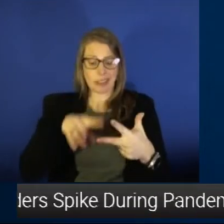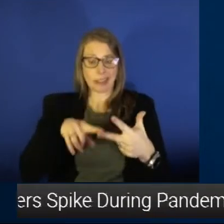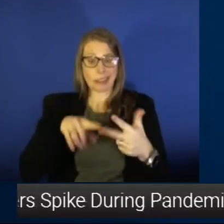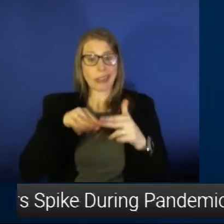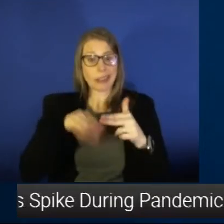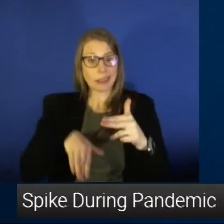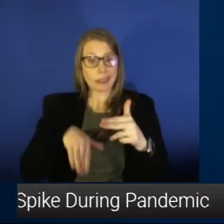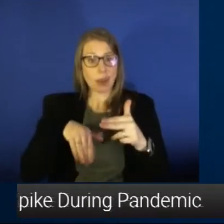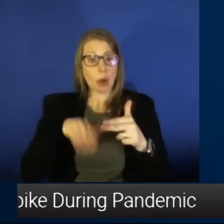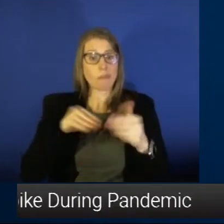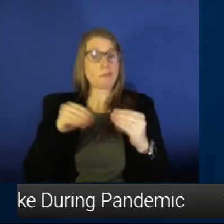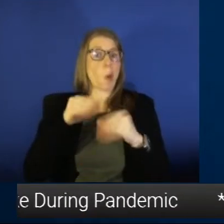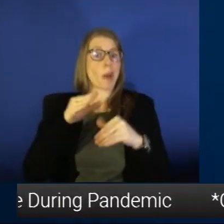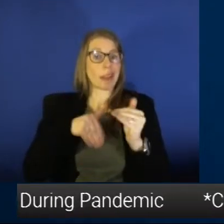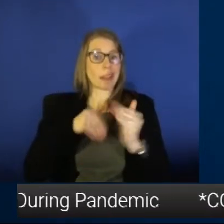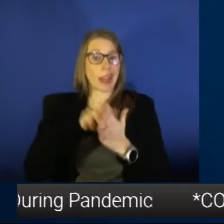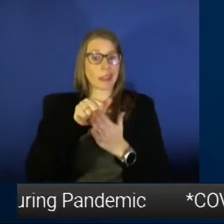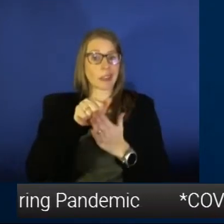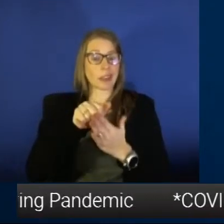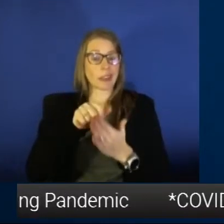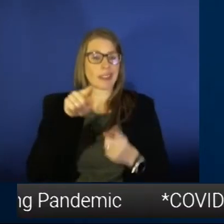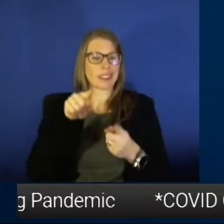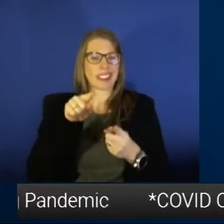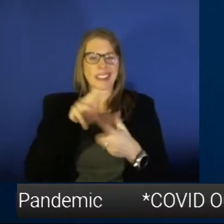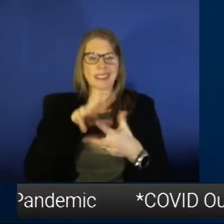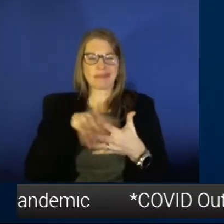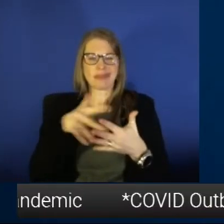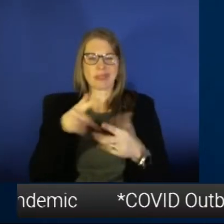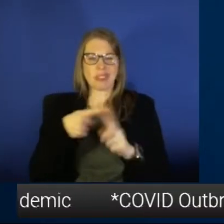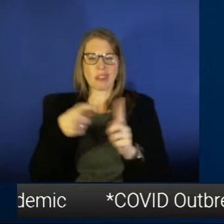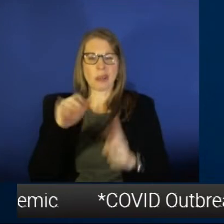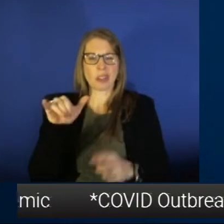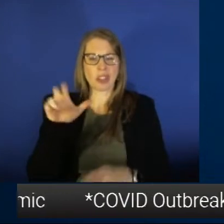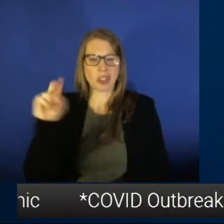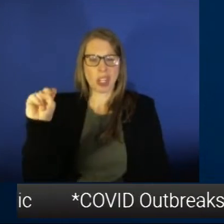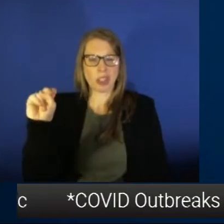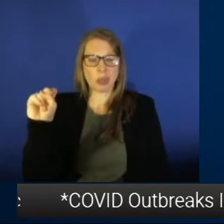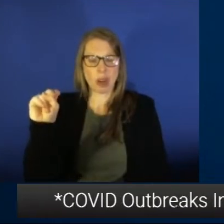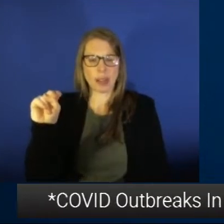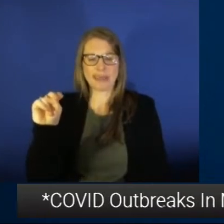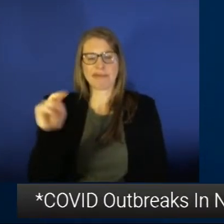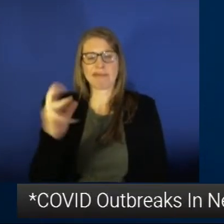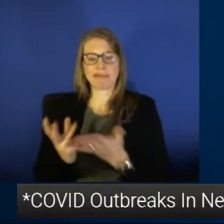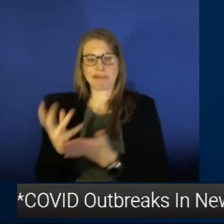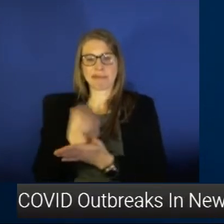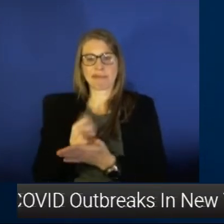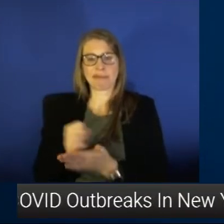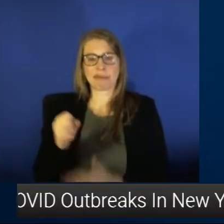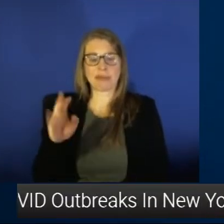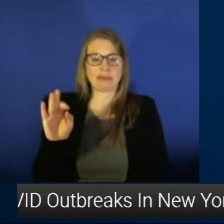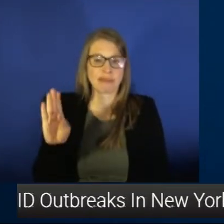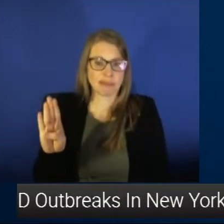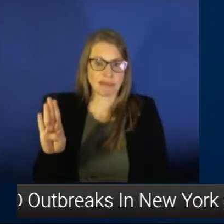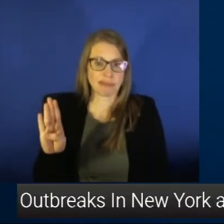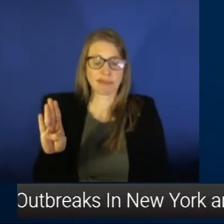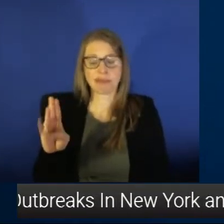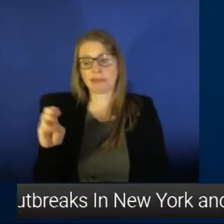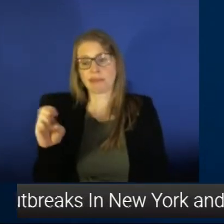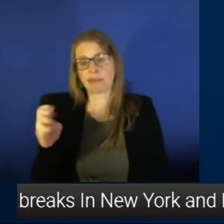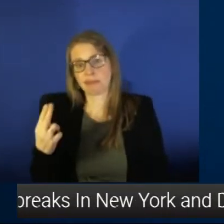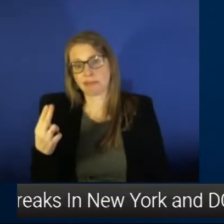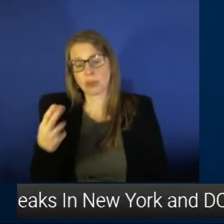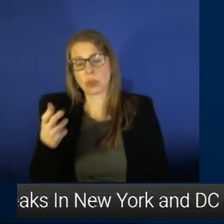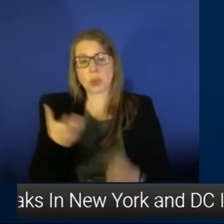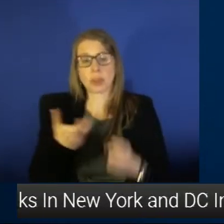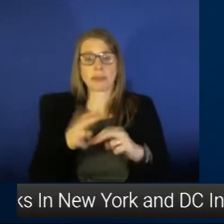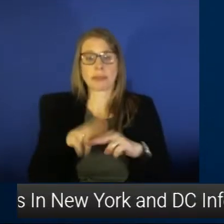in January, so we don't have the full Omicron data is not in there, so it's probably going to go back above heart disease again. So COVID